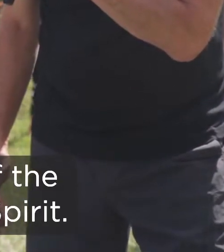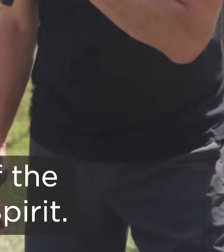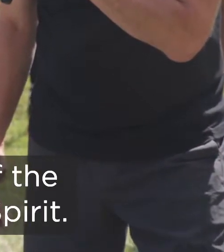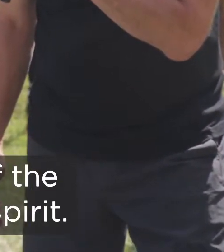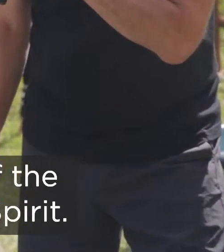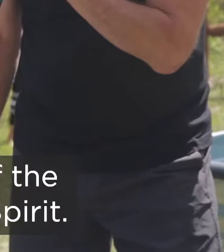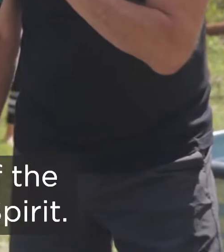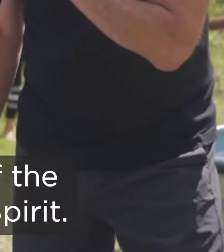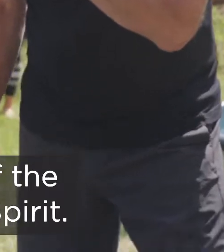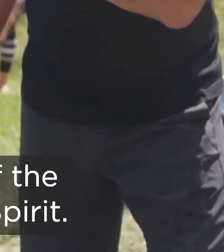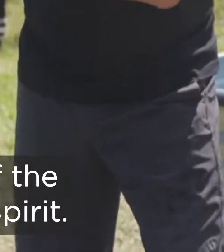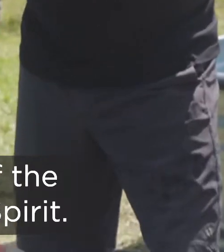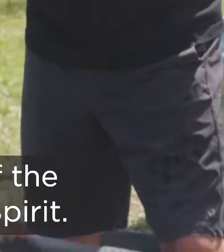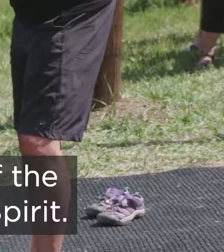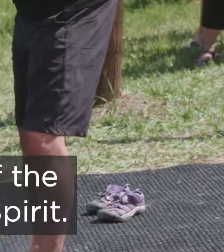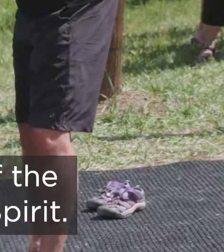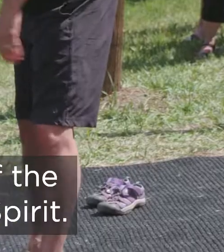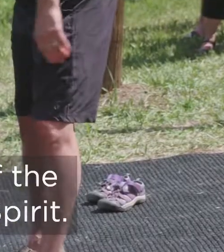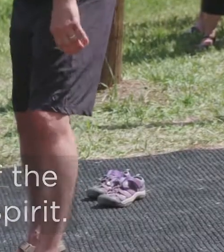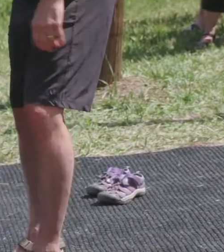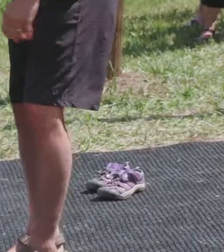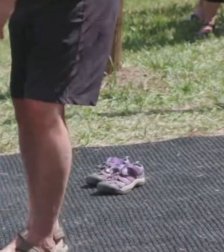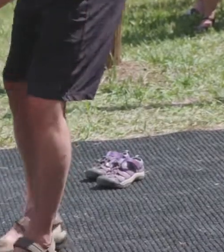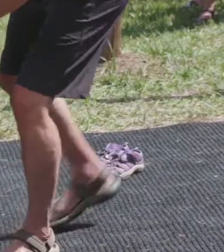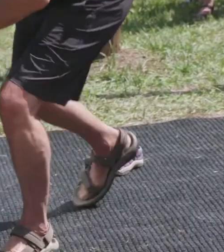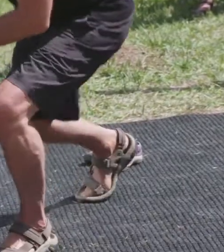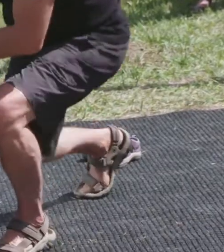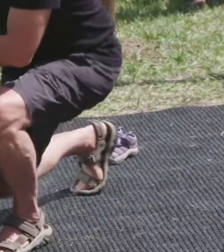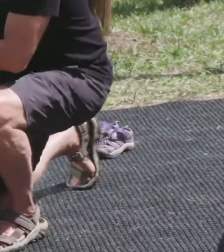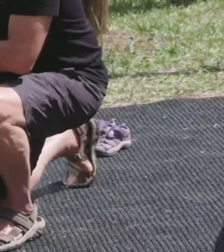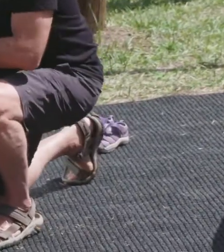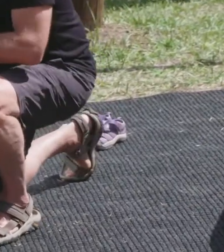Son, and the Holy Spirit.